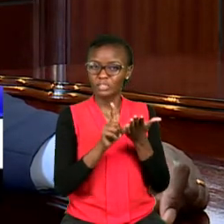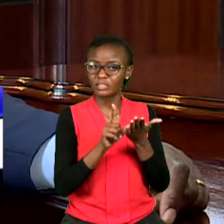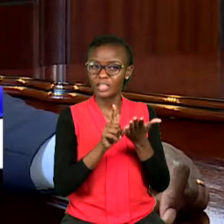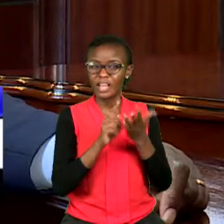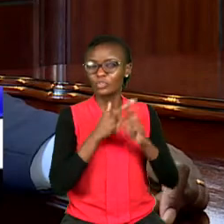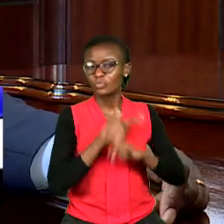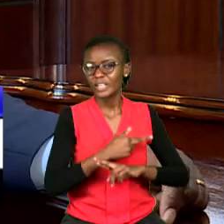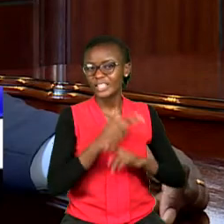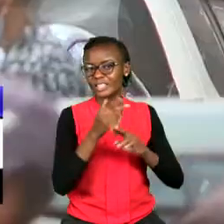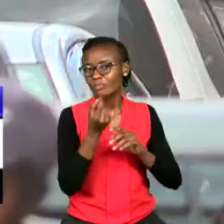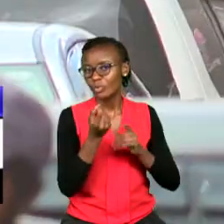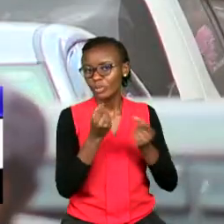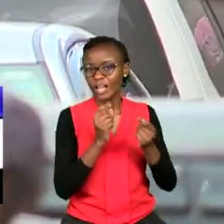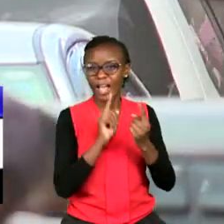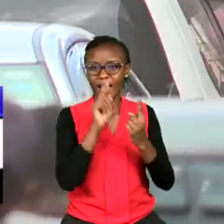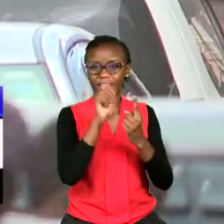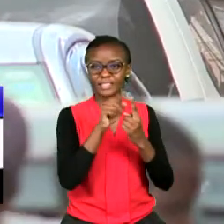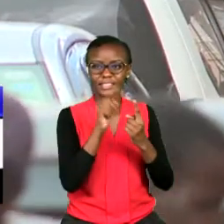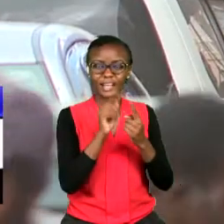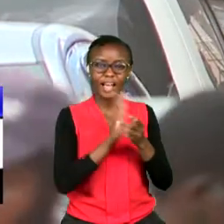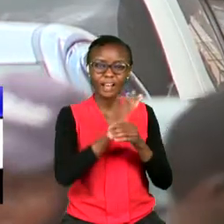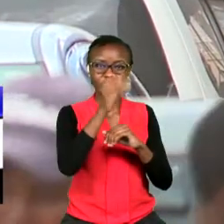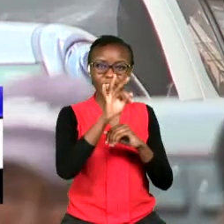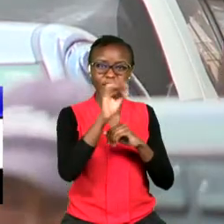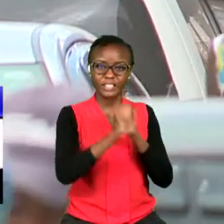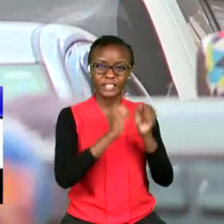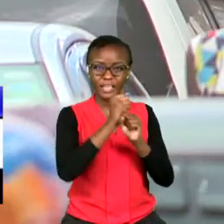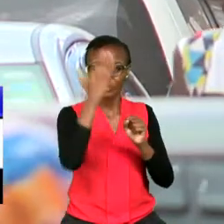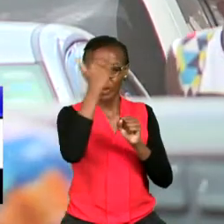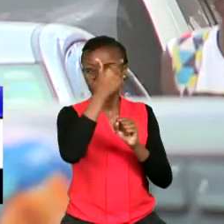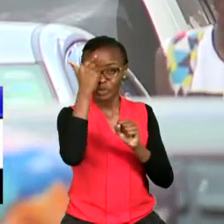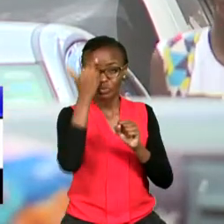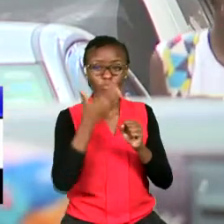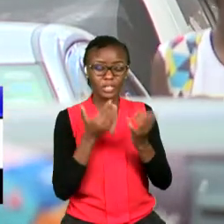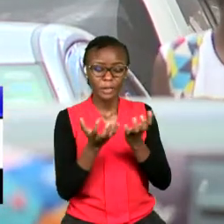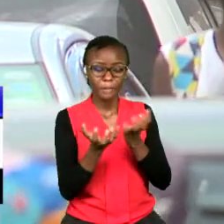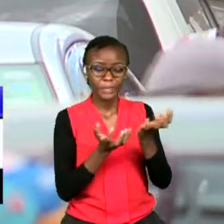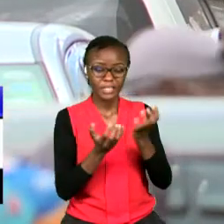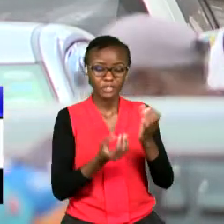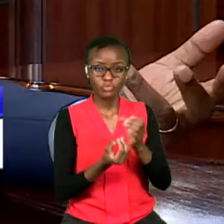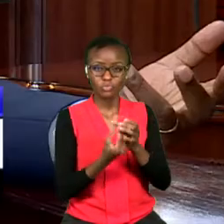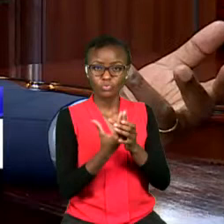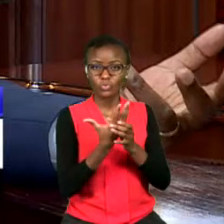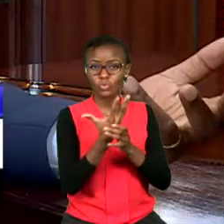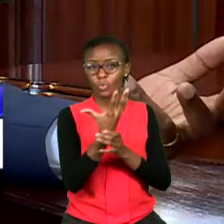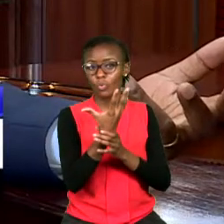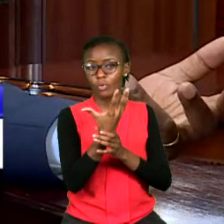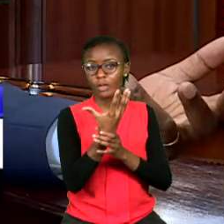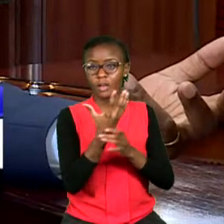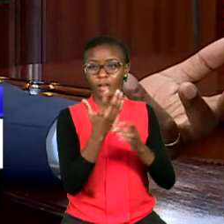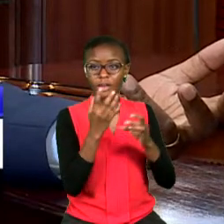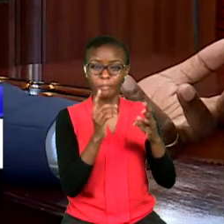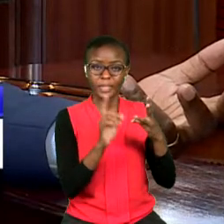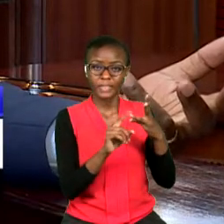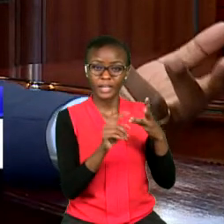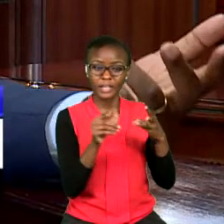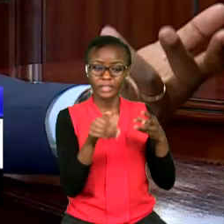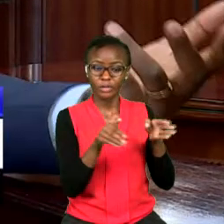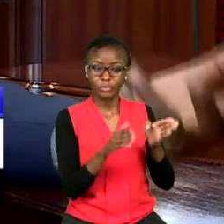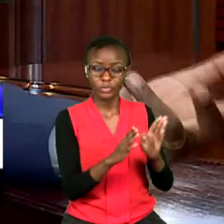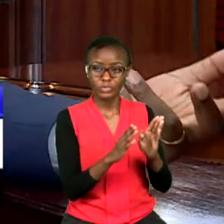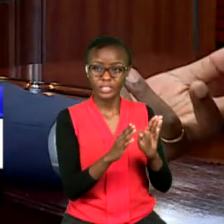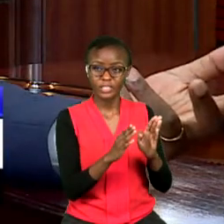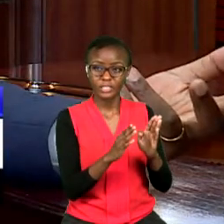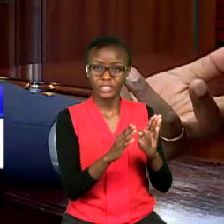their businesses don't close. The second aspect was looking at the opportunities